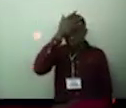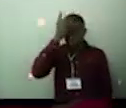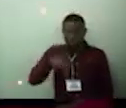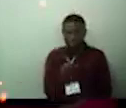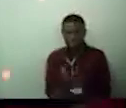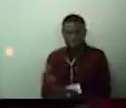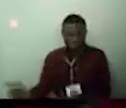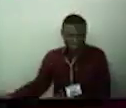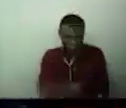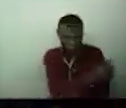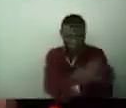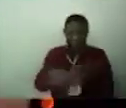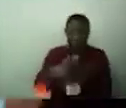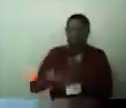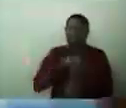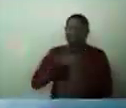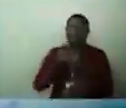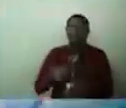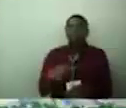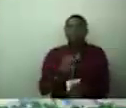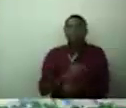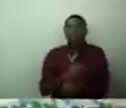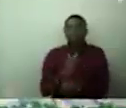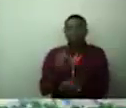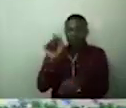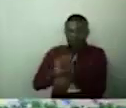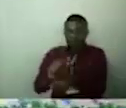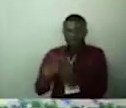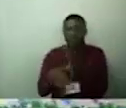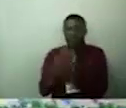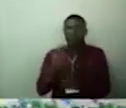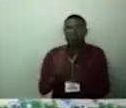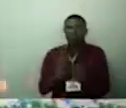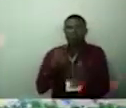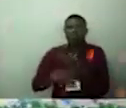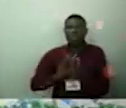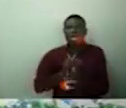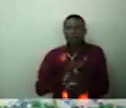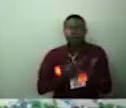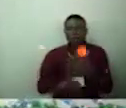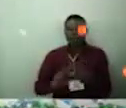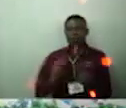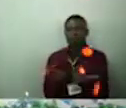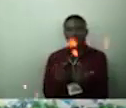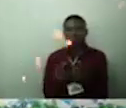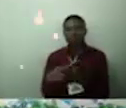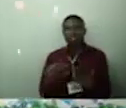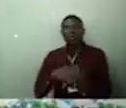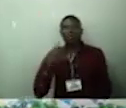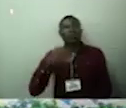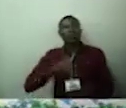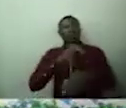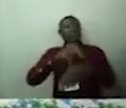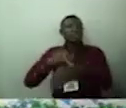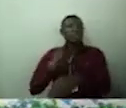nations, taking your place in what God is doing in our generation. The glory of nations is seen